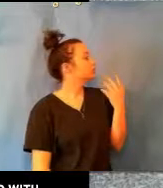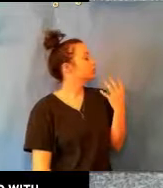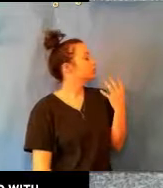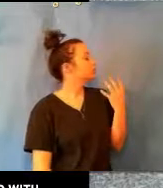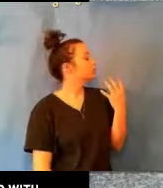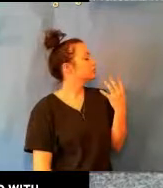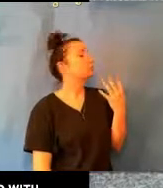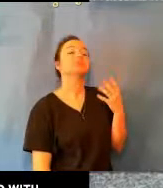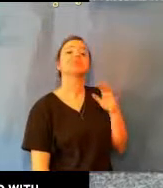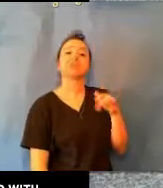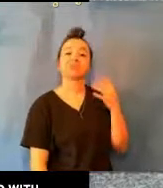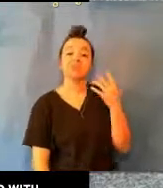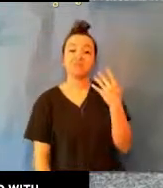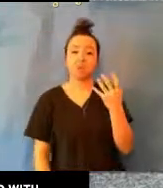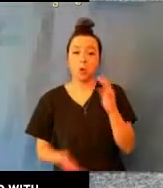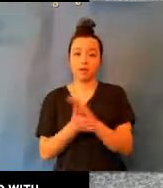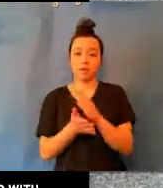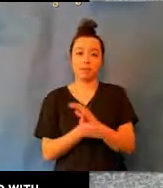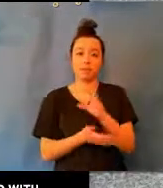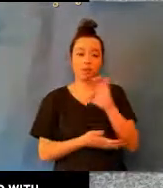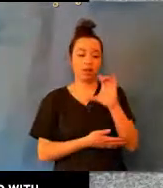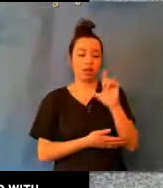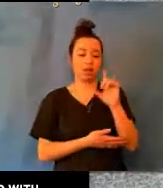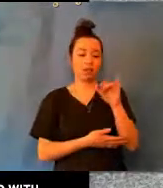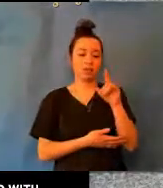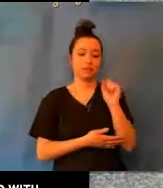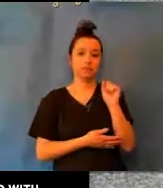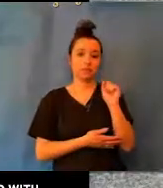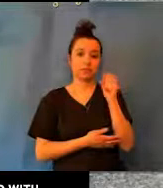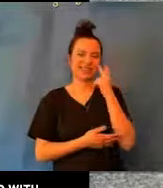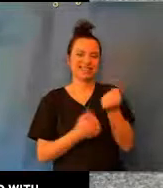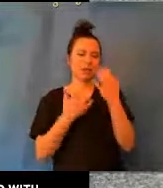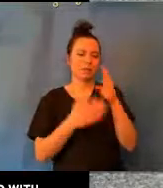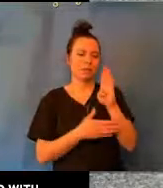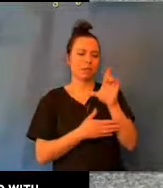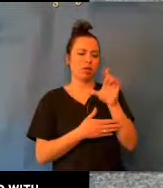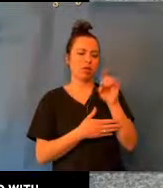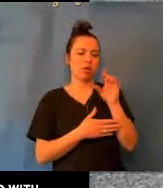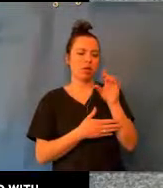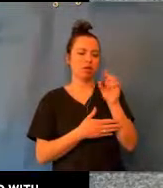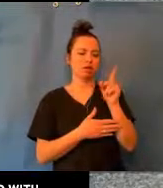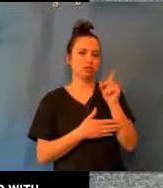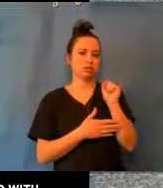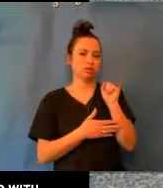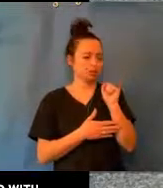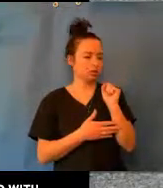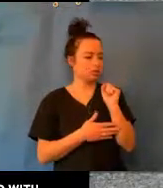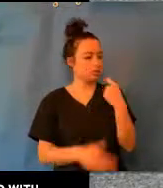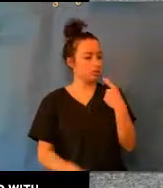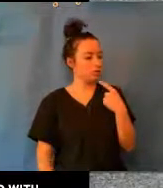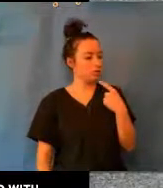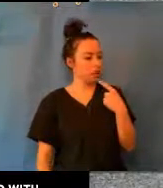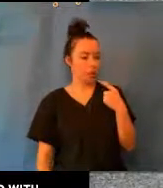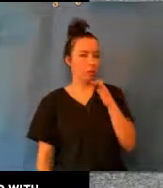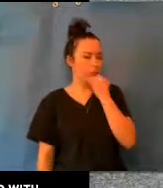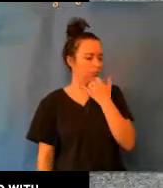4. He is 4 paper clips tall. Let's see how many blocks. 1. Oops. Moved our